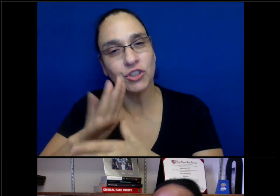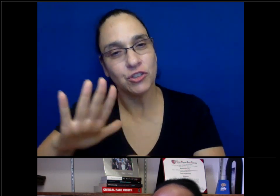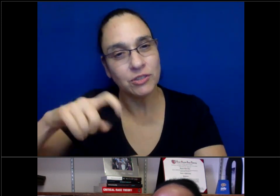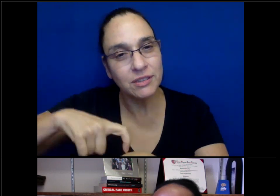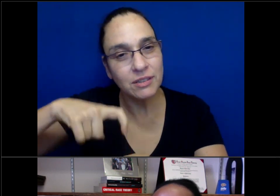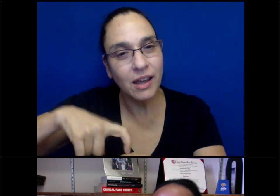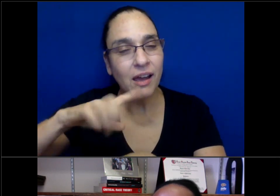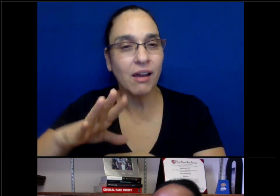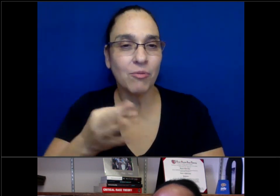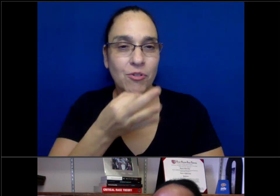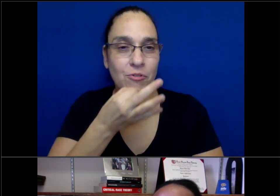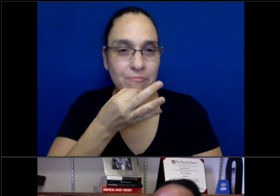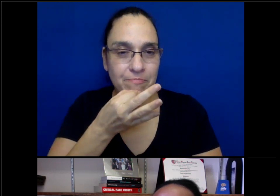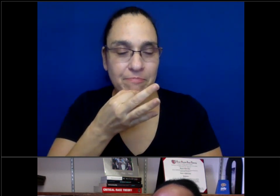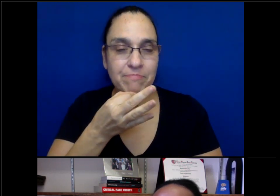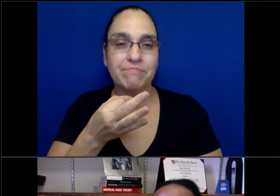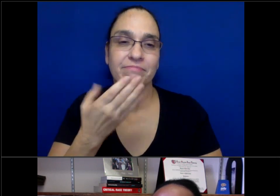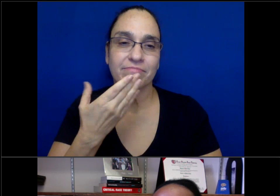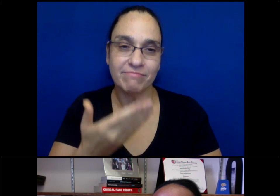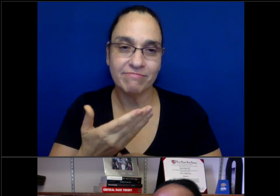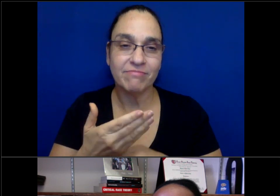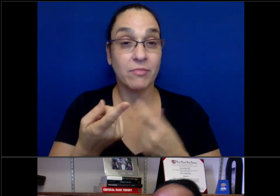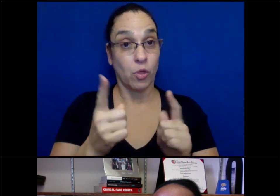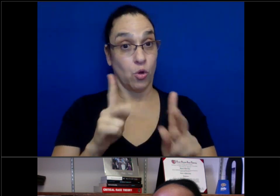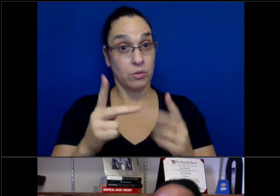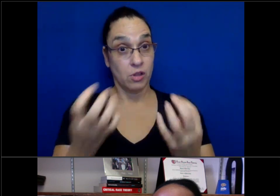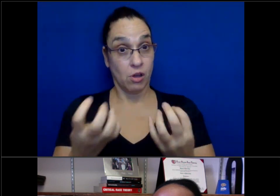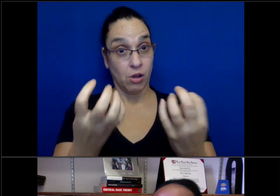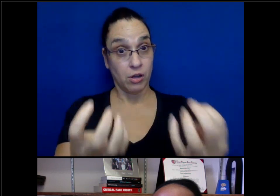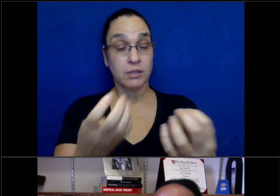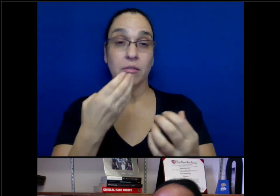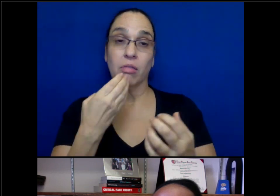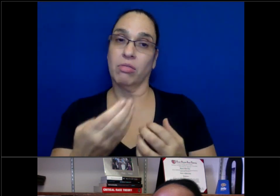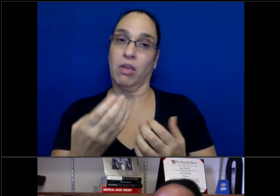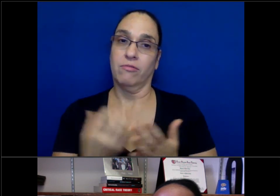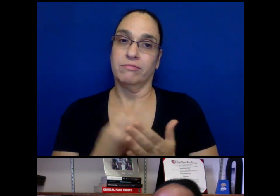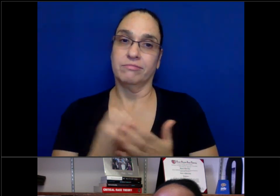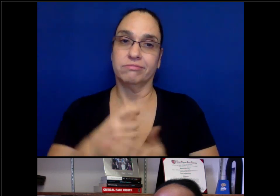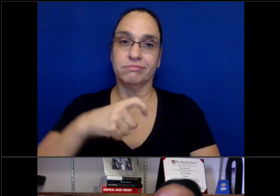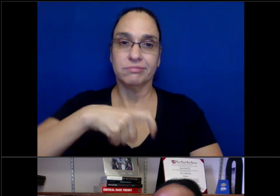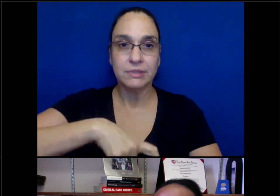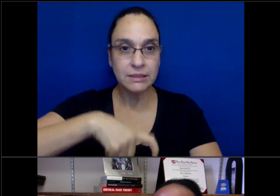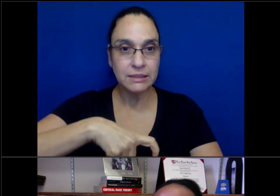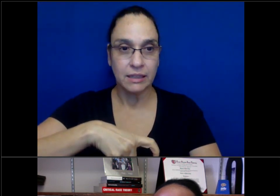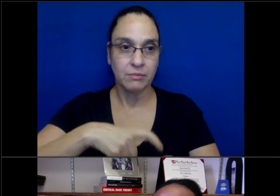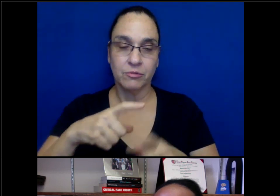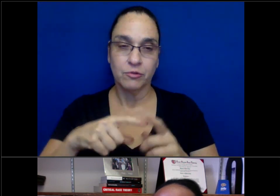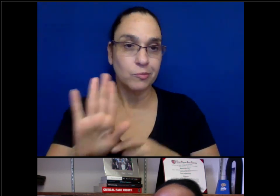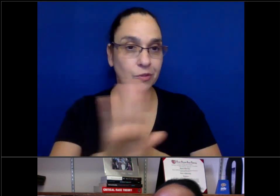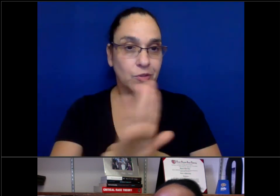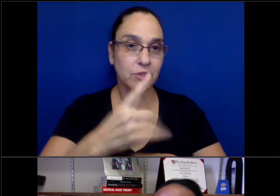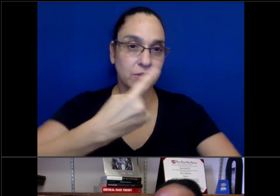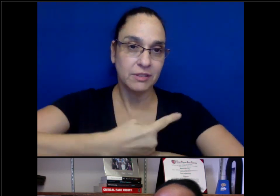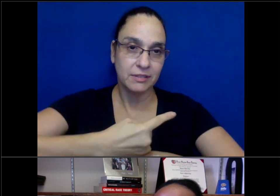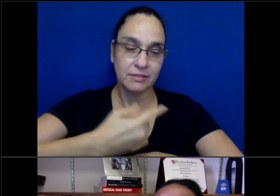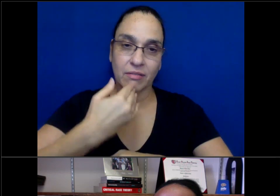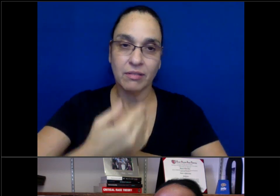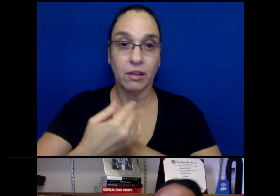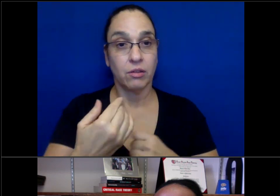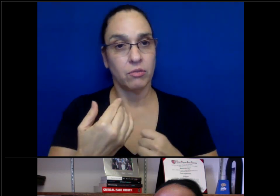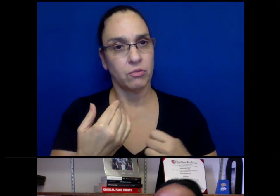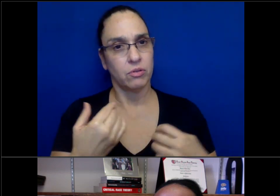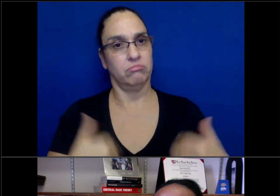and many thanks to those of you in the audience for taking the time out of your day, and thanks for the questions, which I thought were